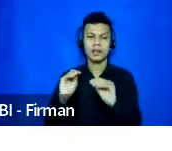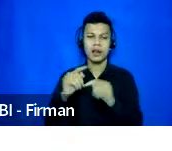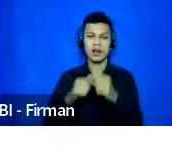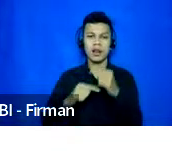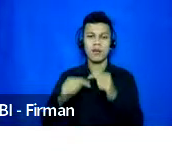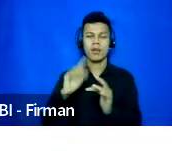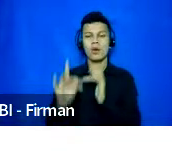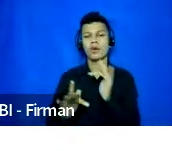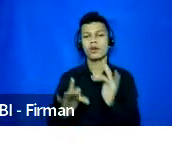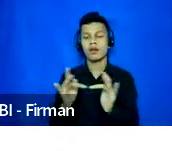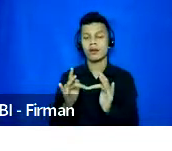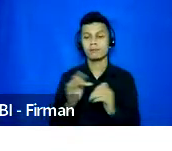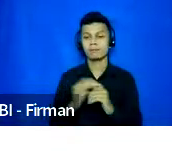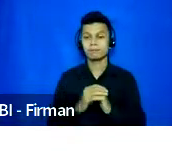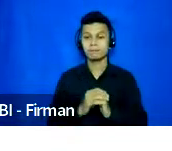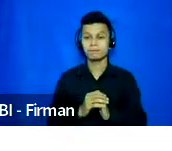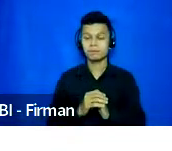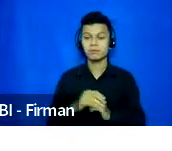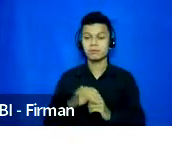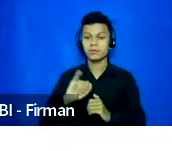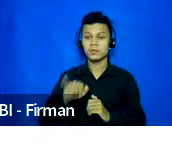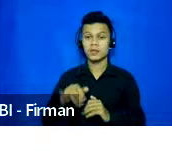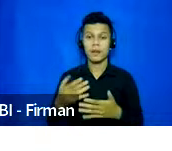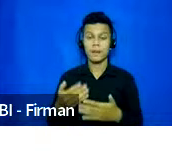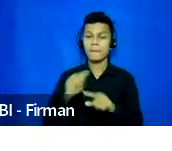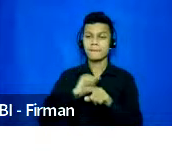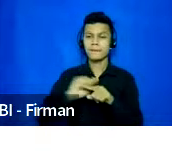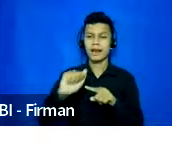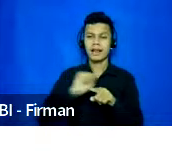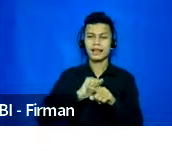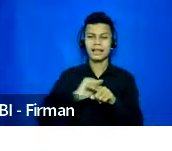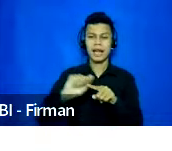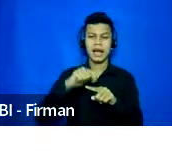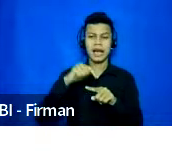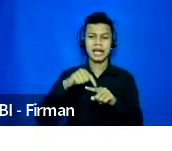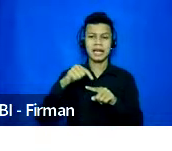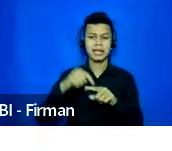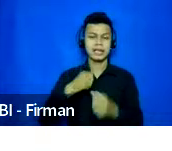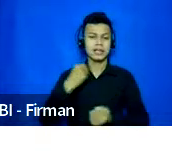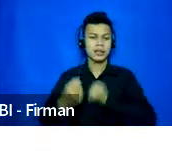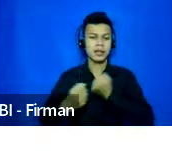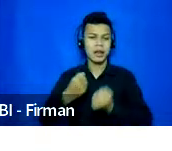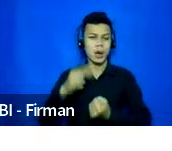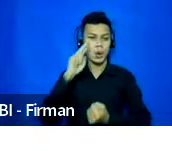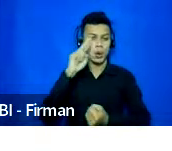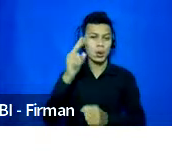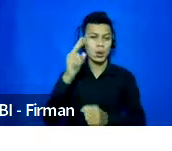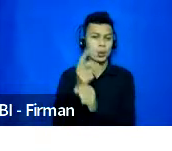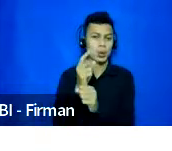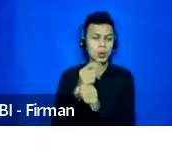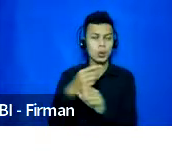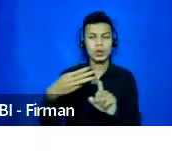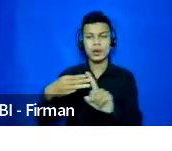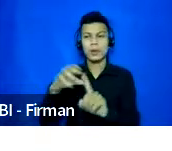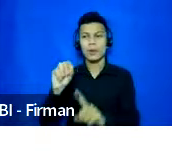flagship training has been implemented for teachers in Bolivia, Morocco, and